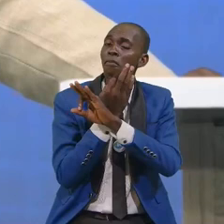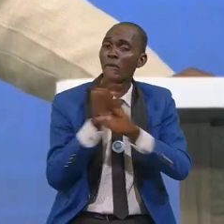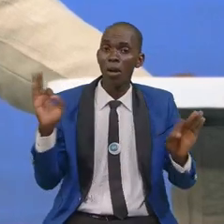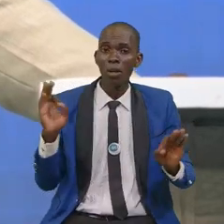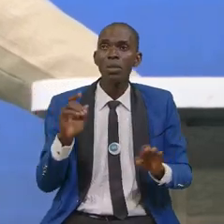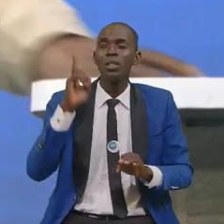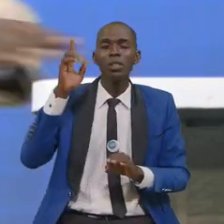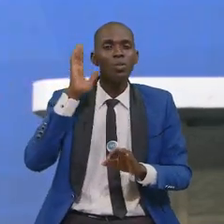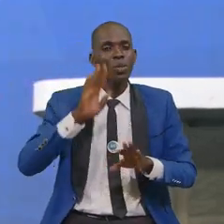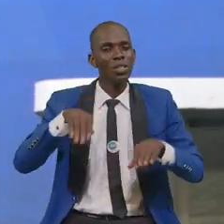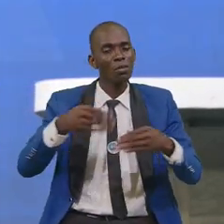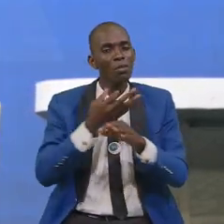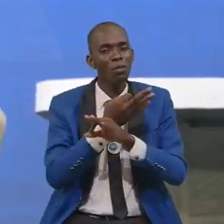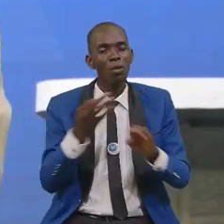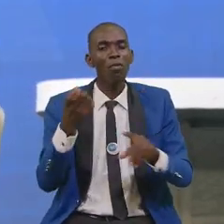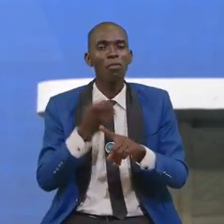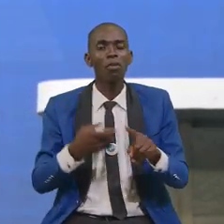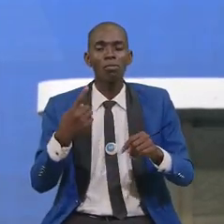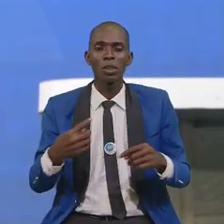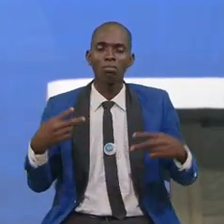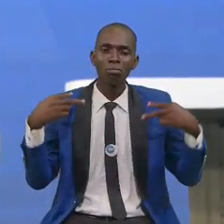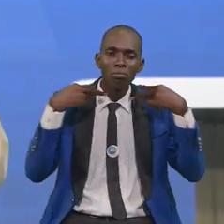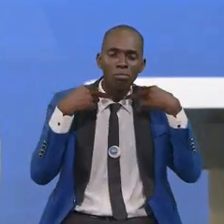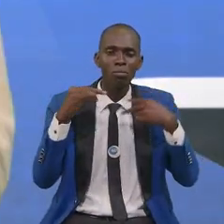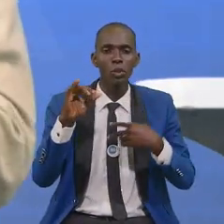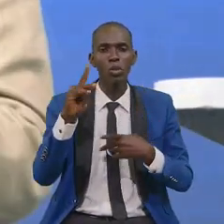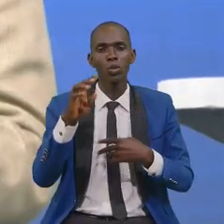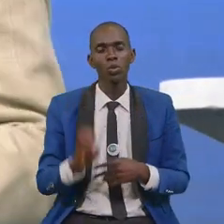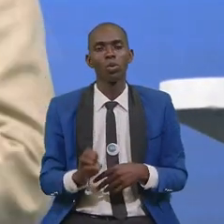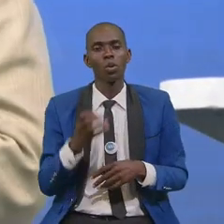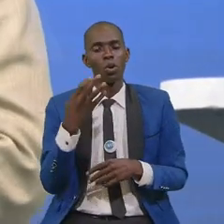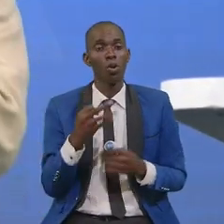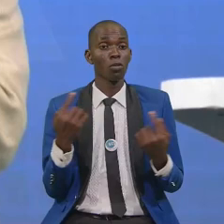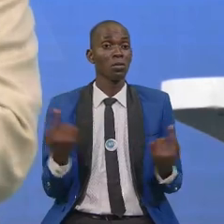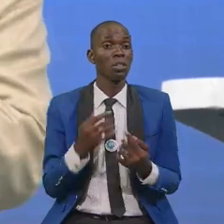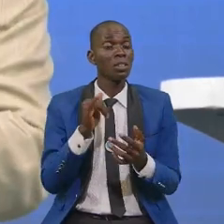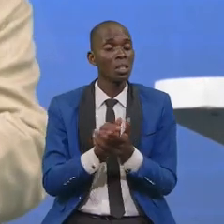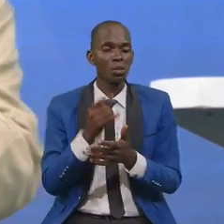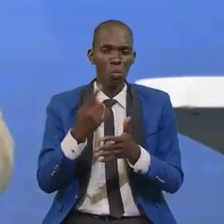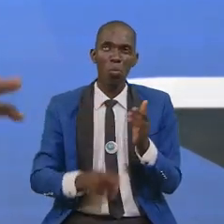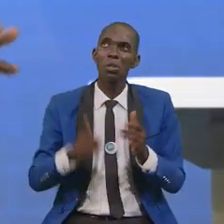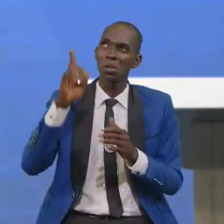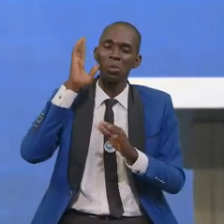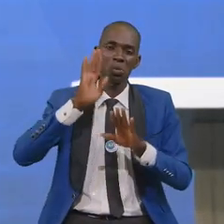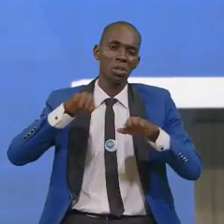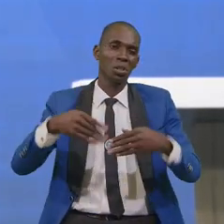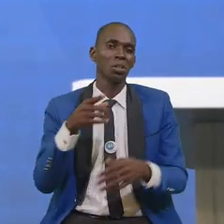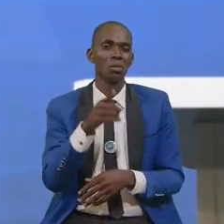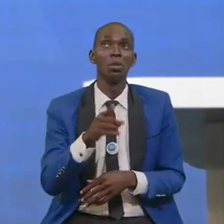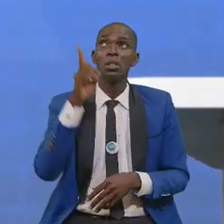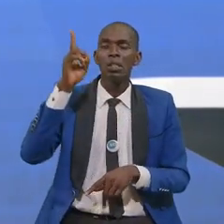the cord of sin that binds me, that's exactly what he's going to give. He's not going to say